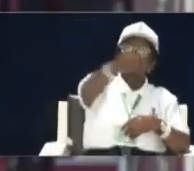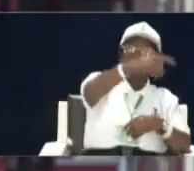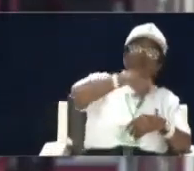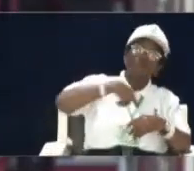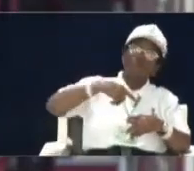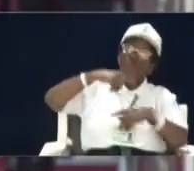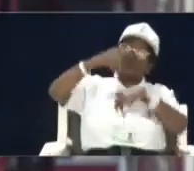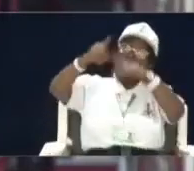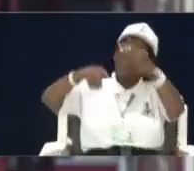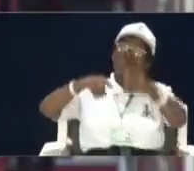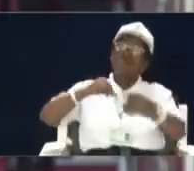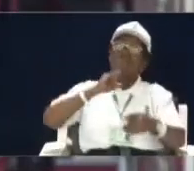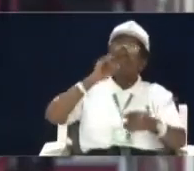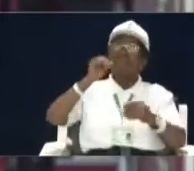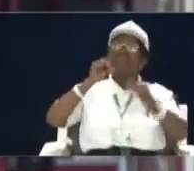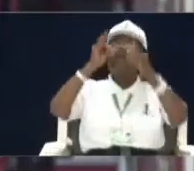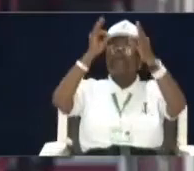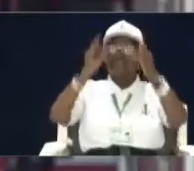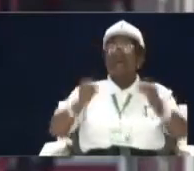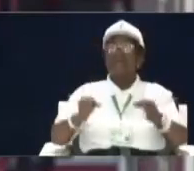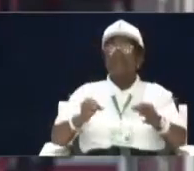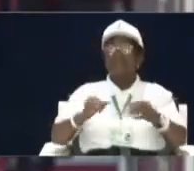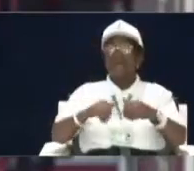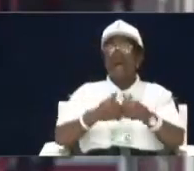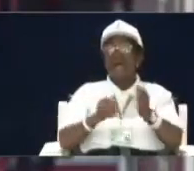is determined by how tall